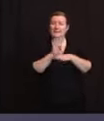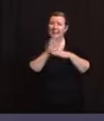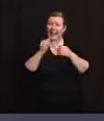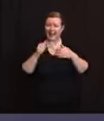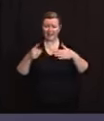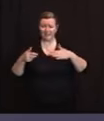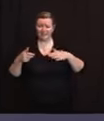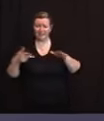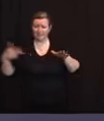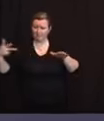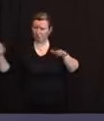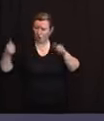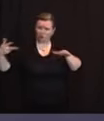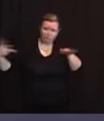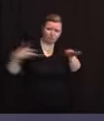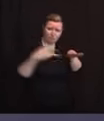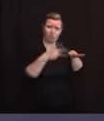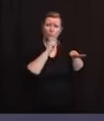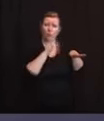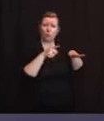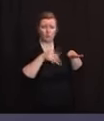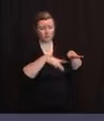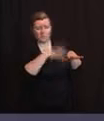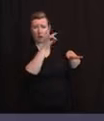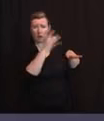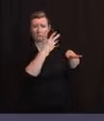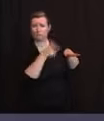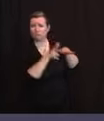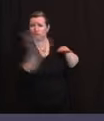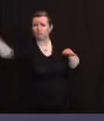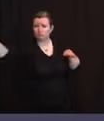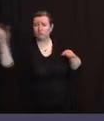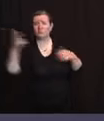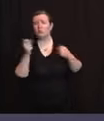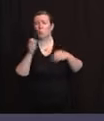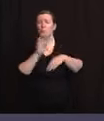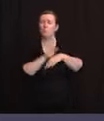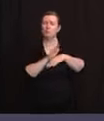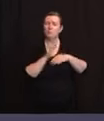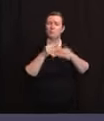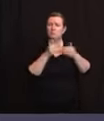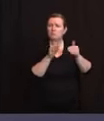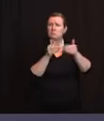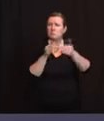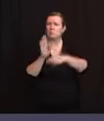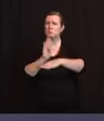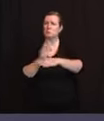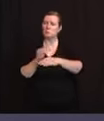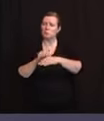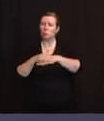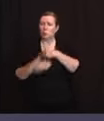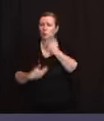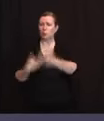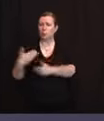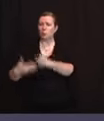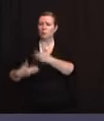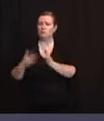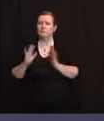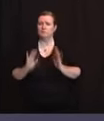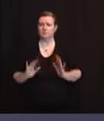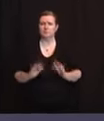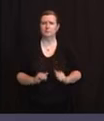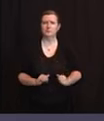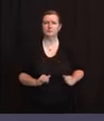open things up, assuming the health metrics and indicators continue to warrant that. So, Rob, we